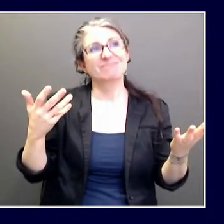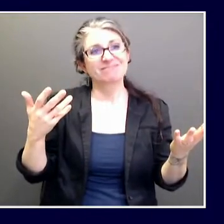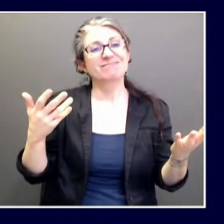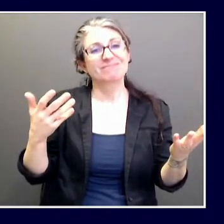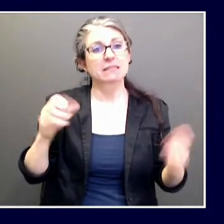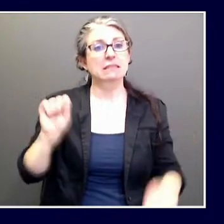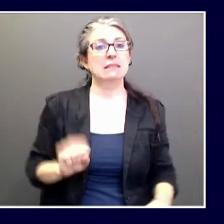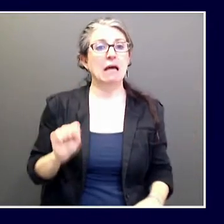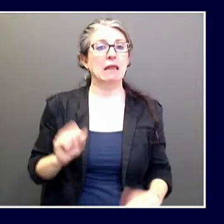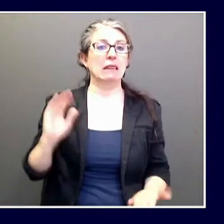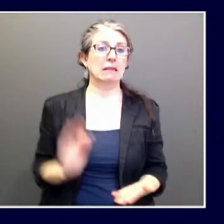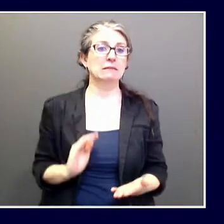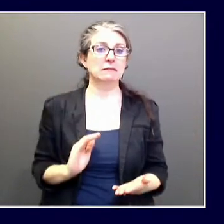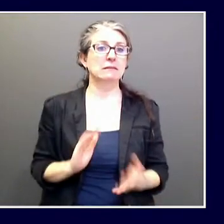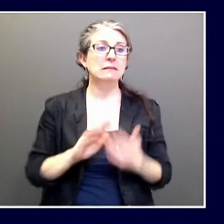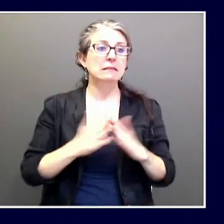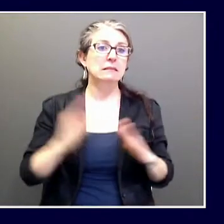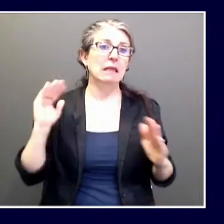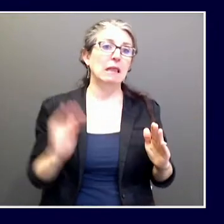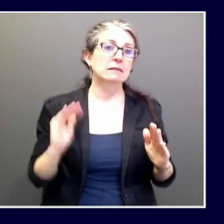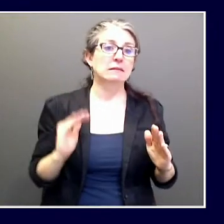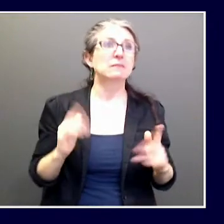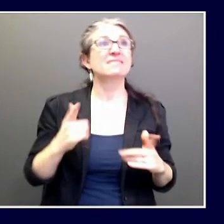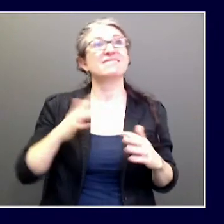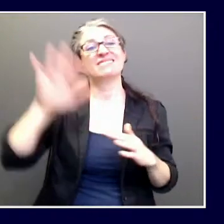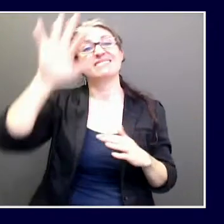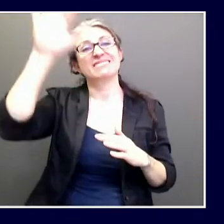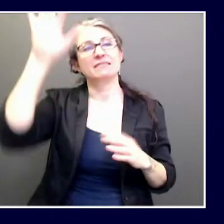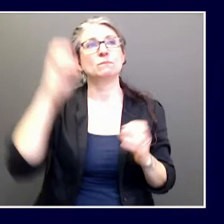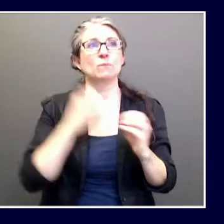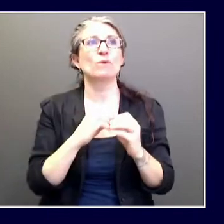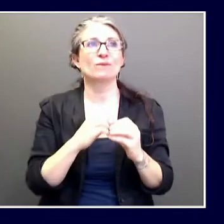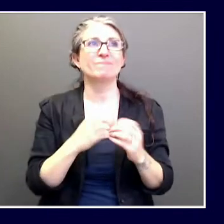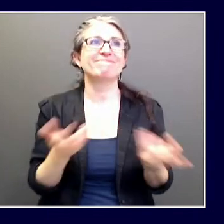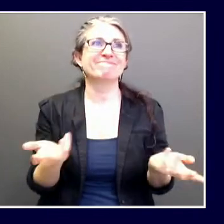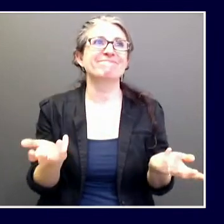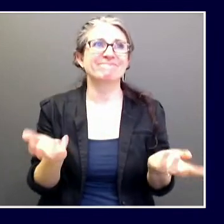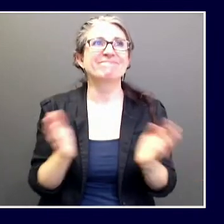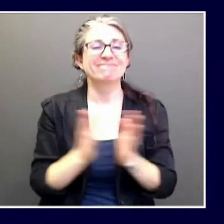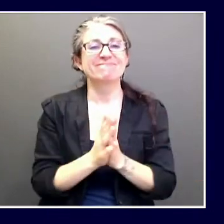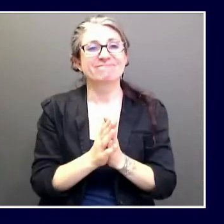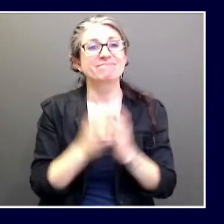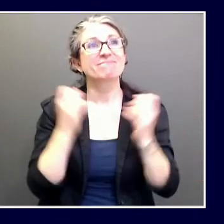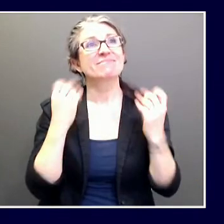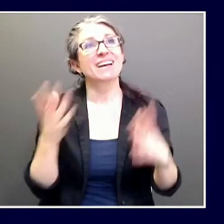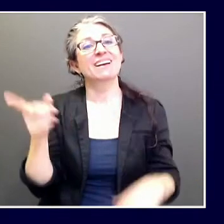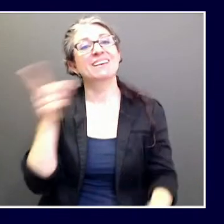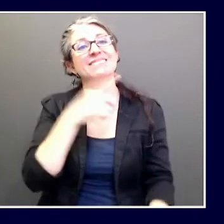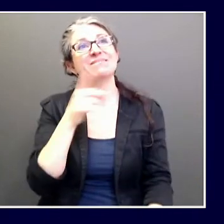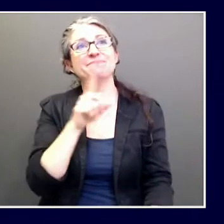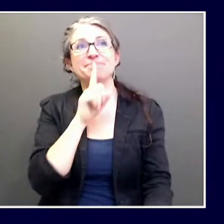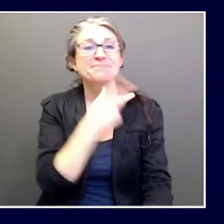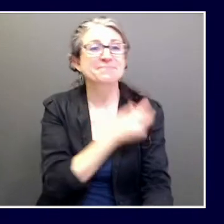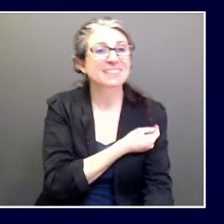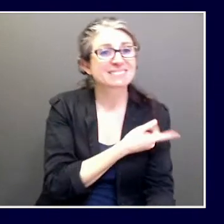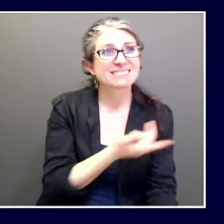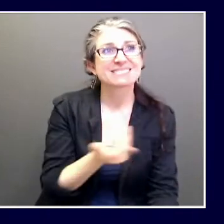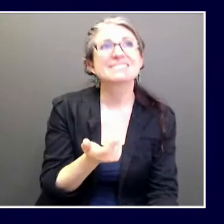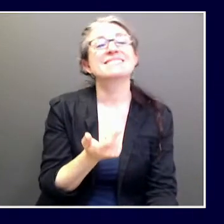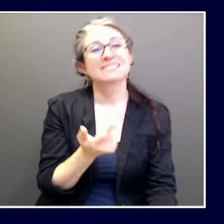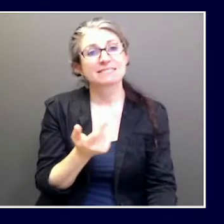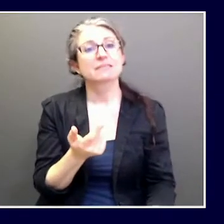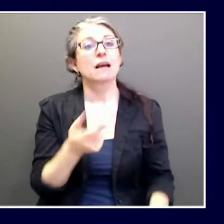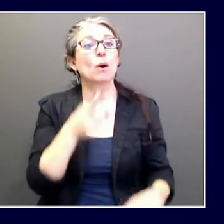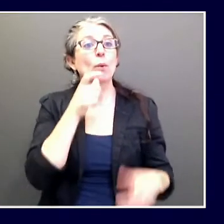aggregate percentage of folks who are vaccinated, it's where they are in relation to others. And if they're clumped